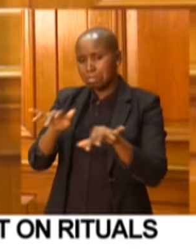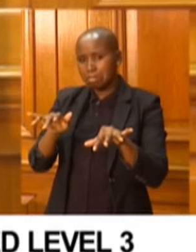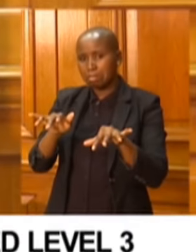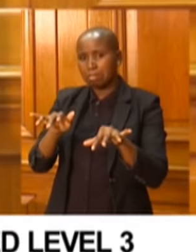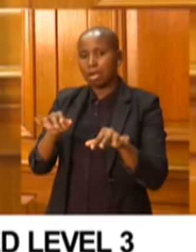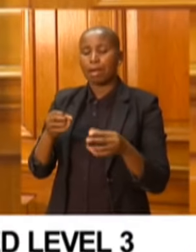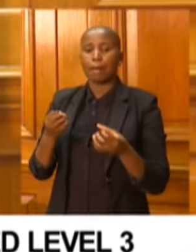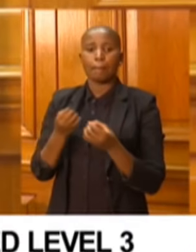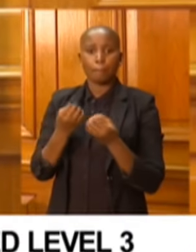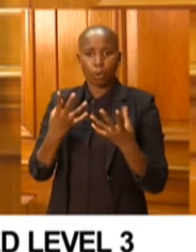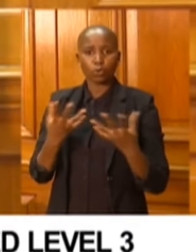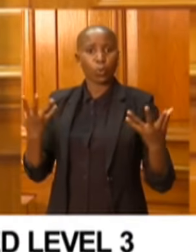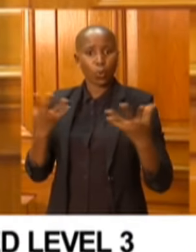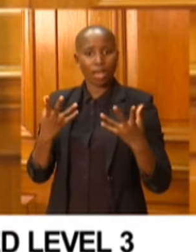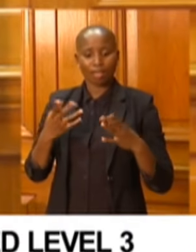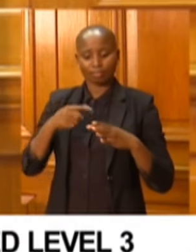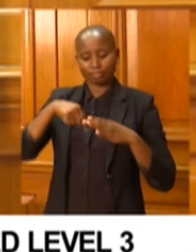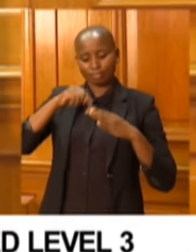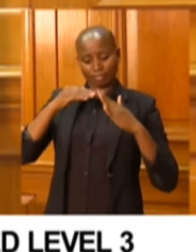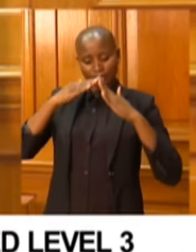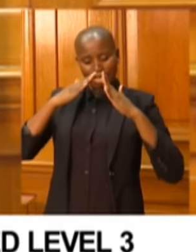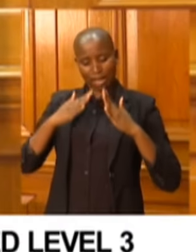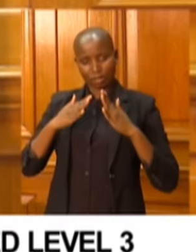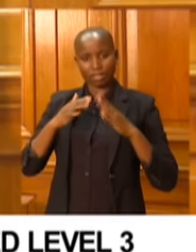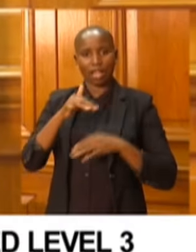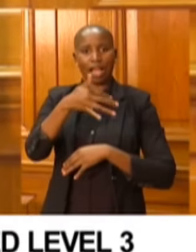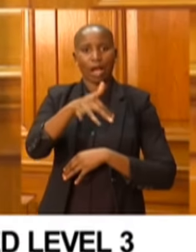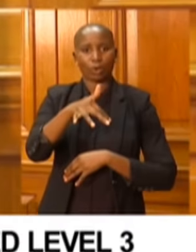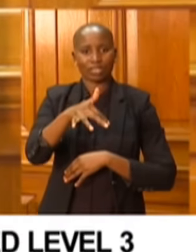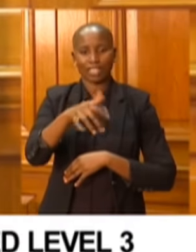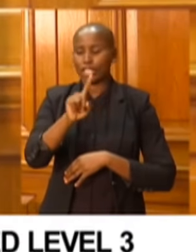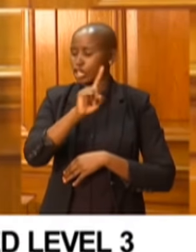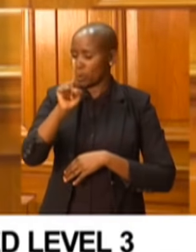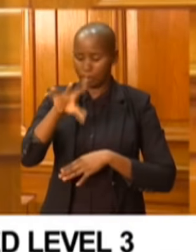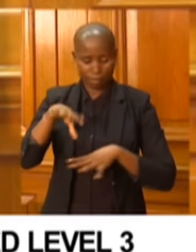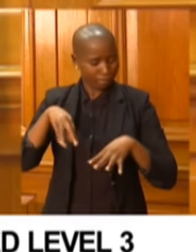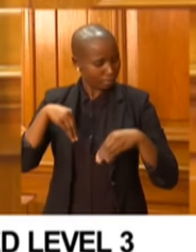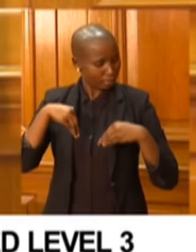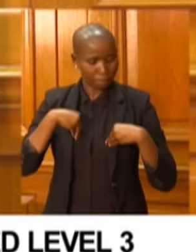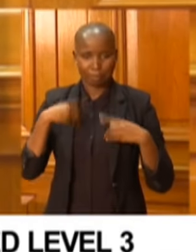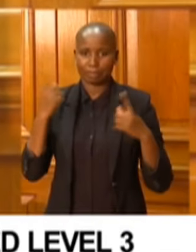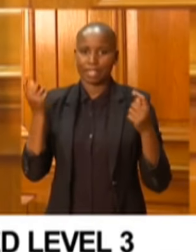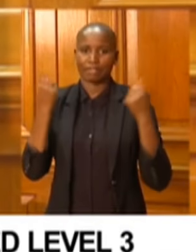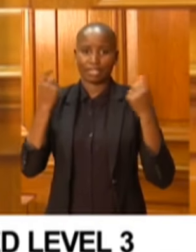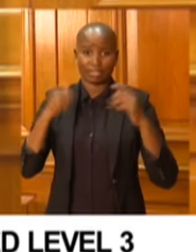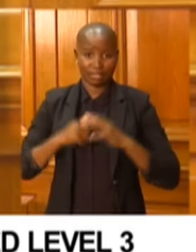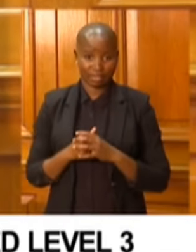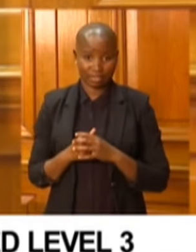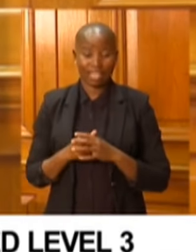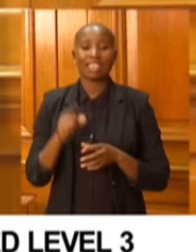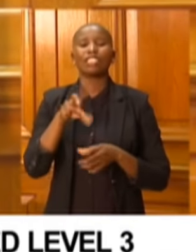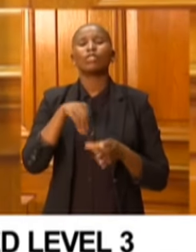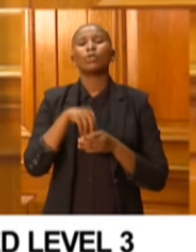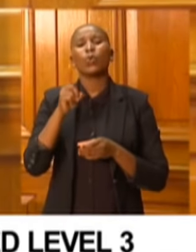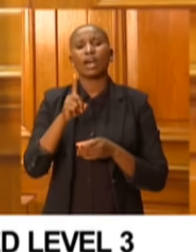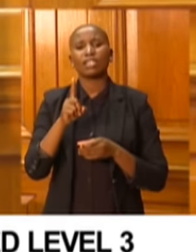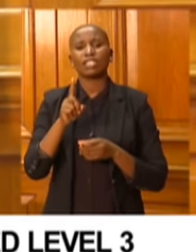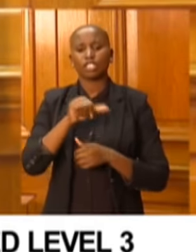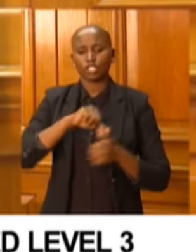and outdoor gatherings will not be permitted. This includes social